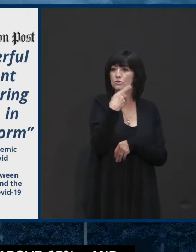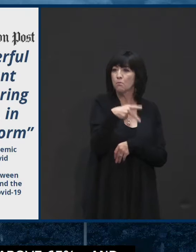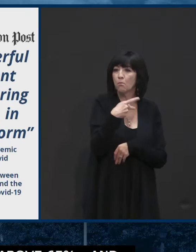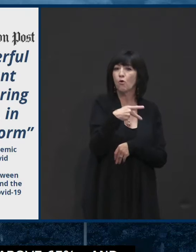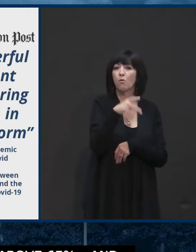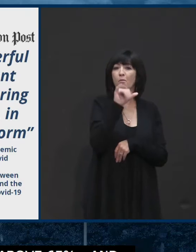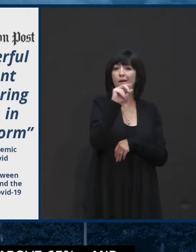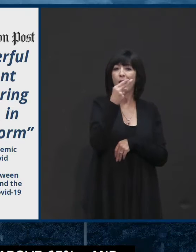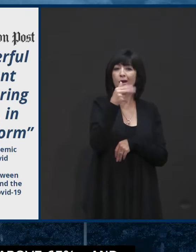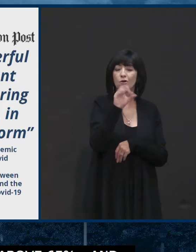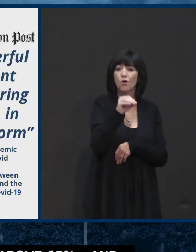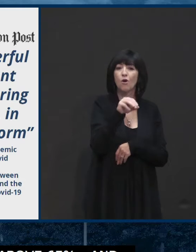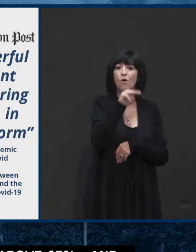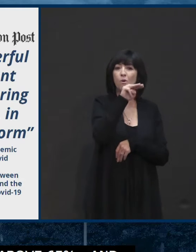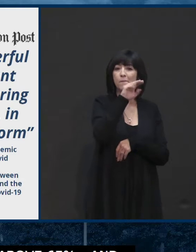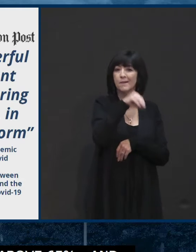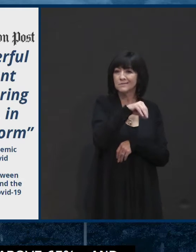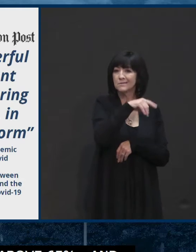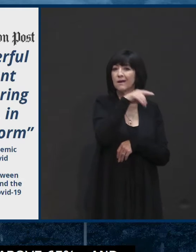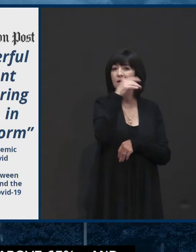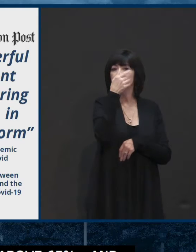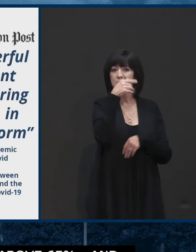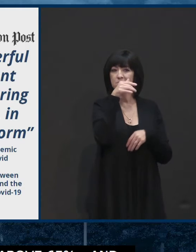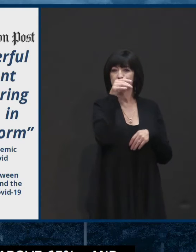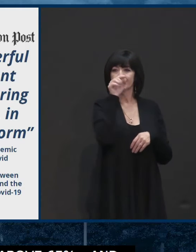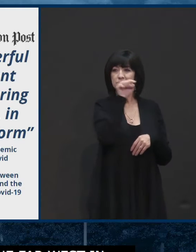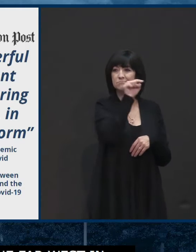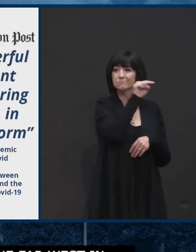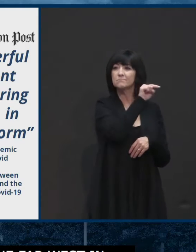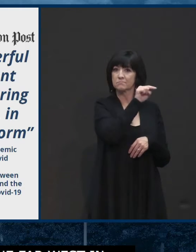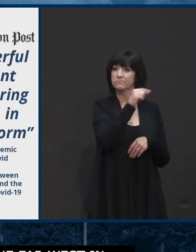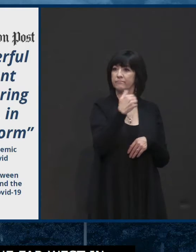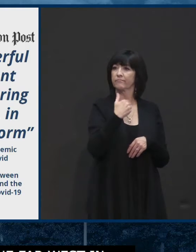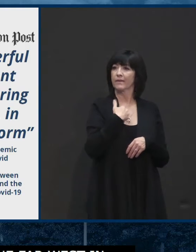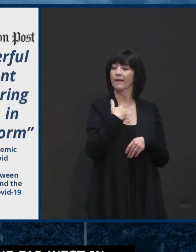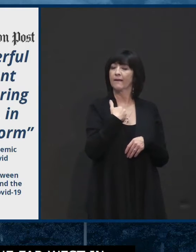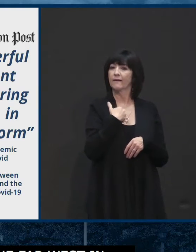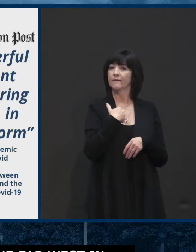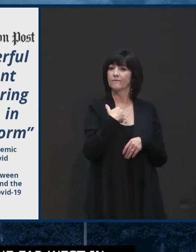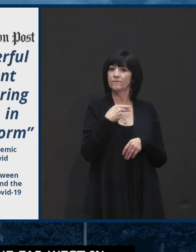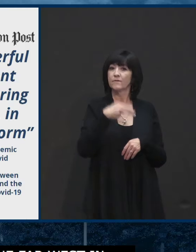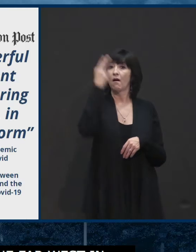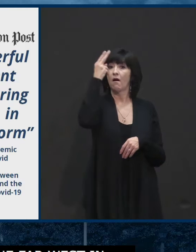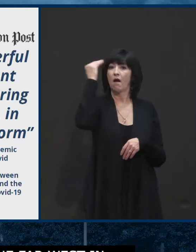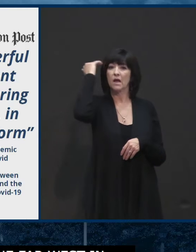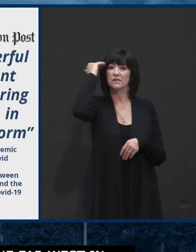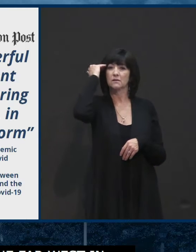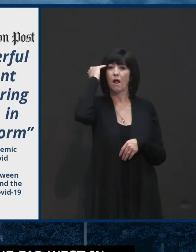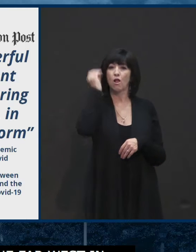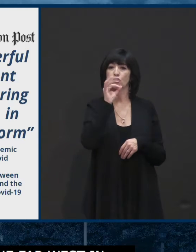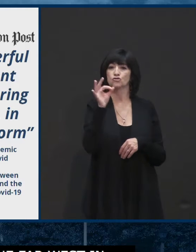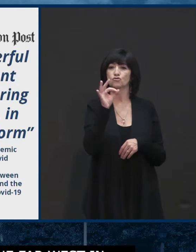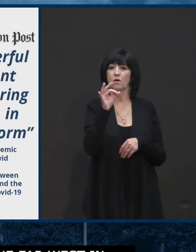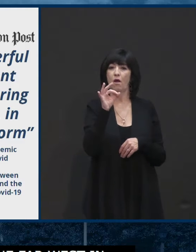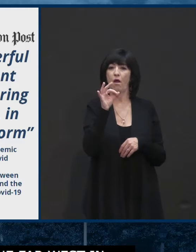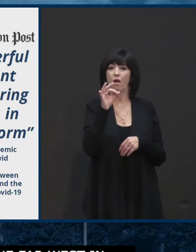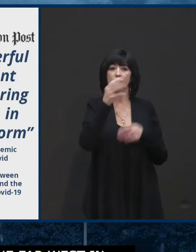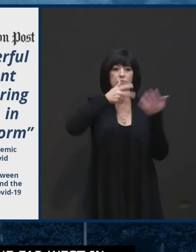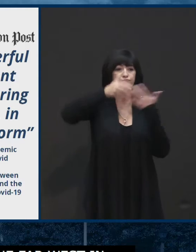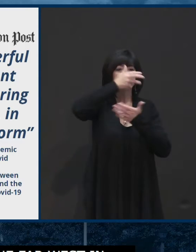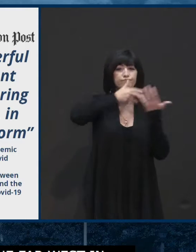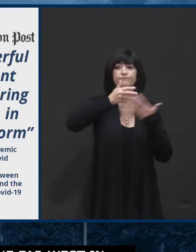Montana, who are up there with high knowledge of COVID-19